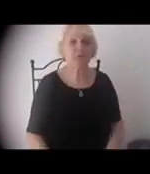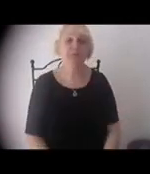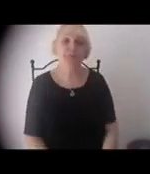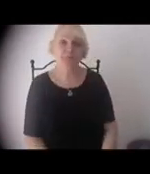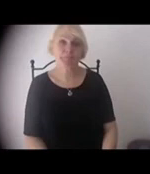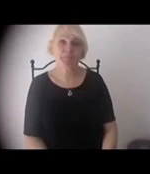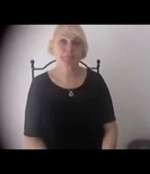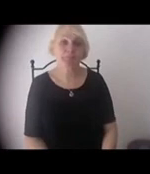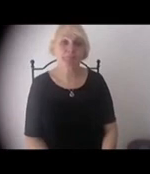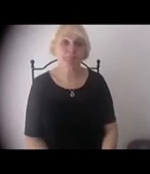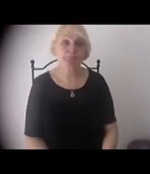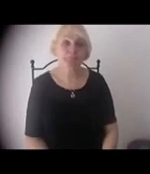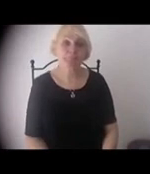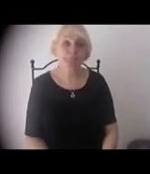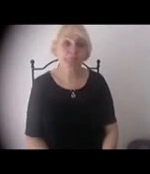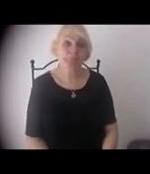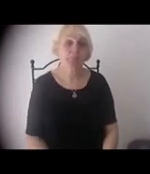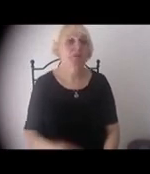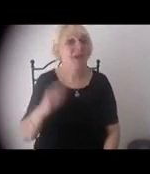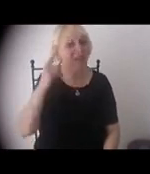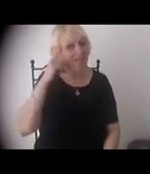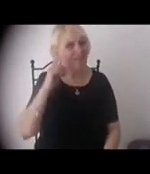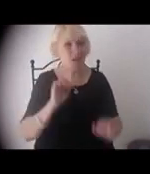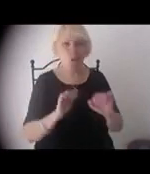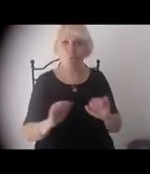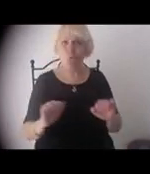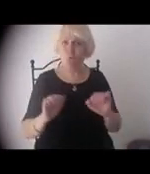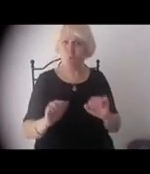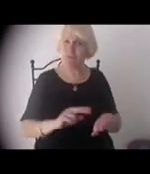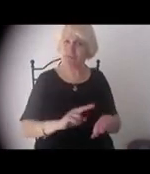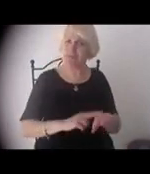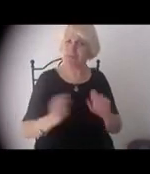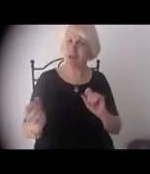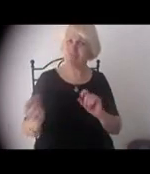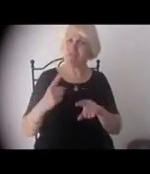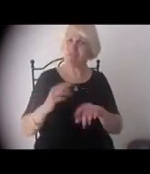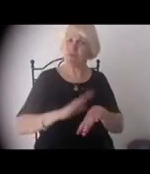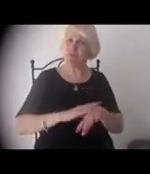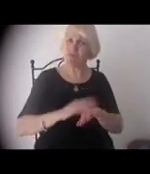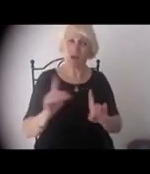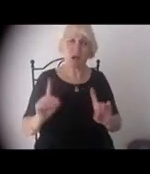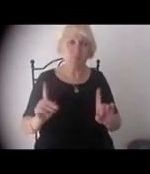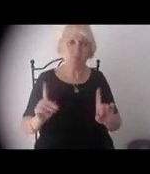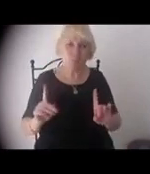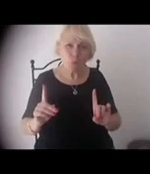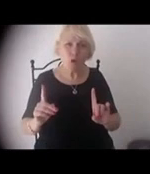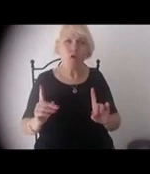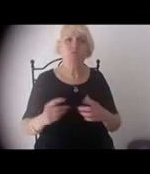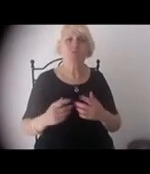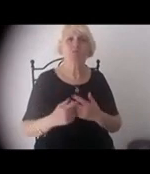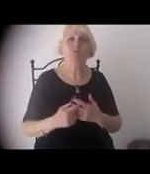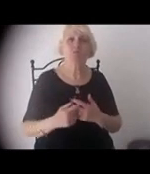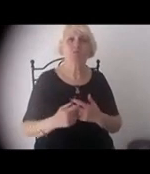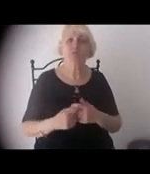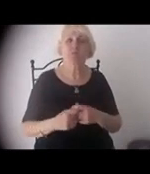what our general waiting time is within the service, how responsive we are to seeing young people across the